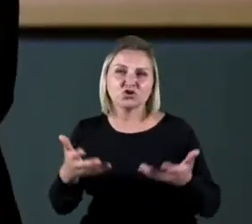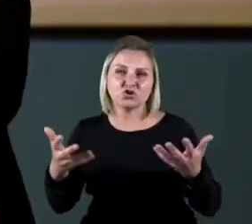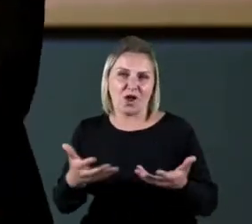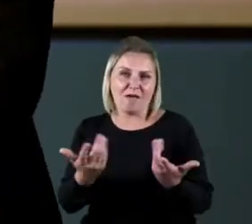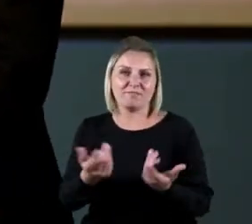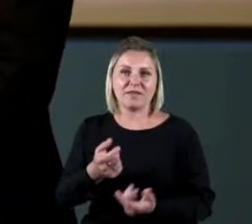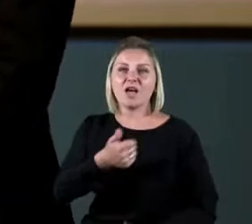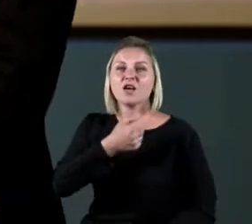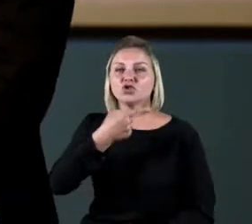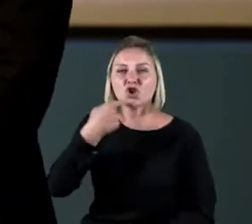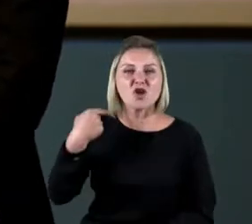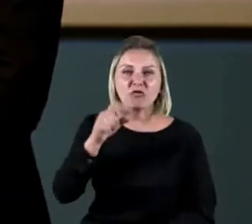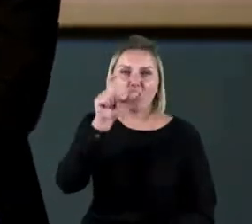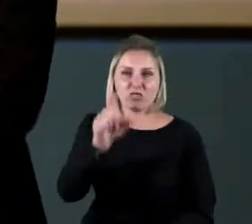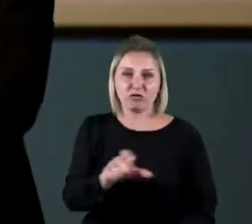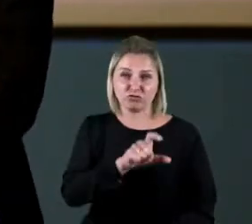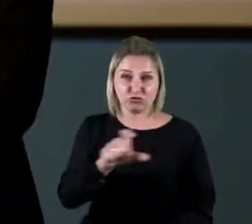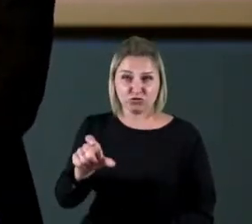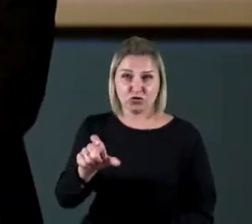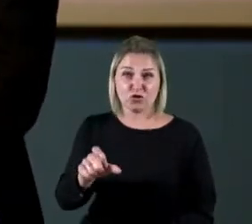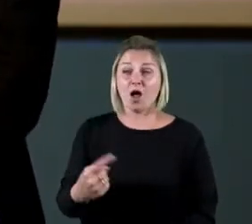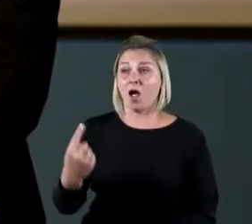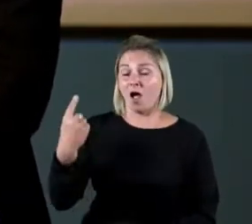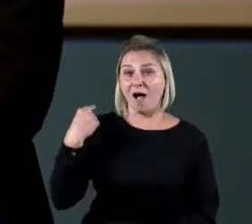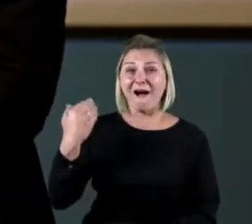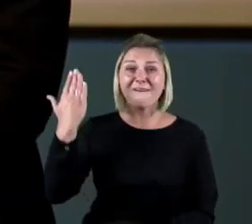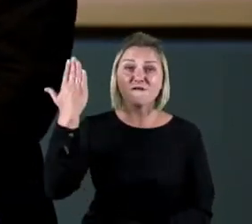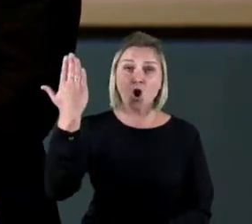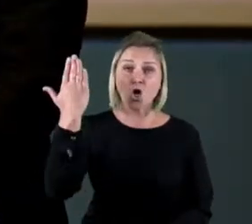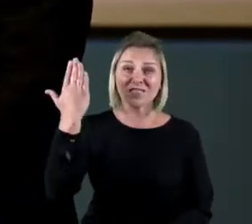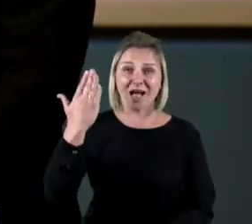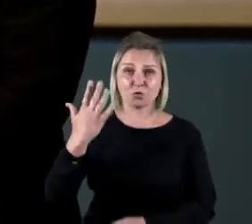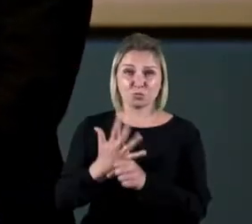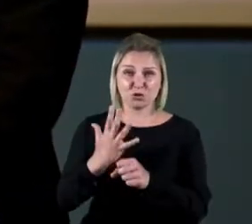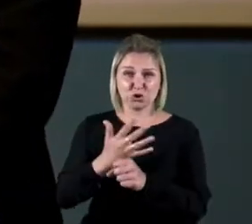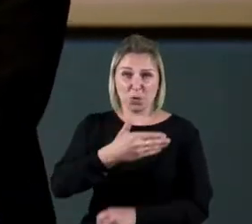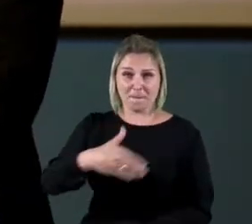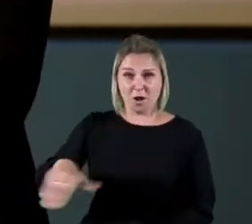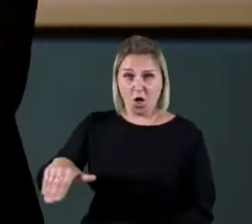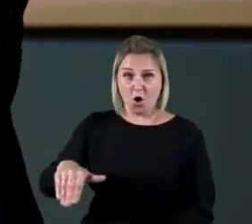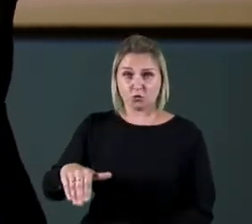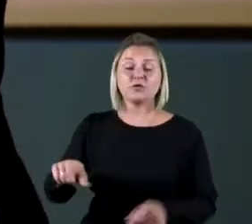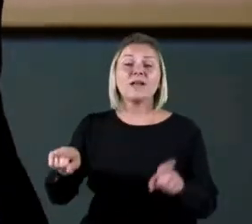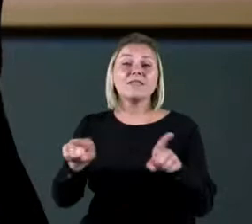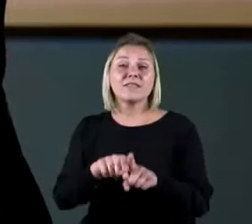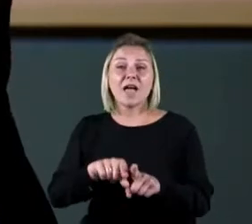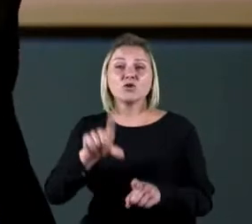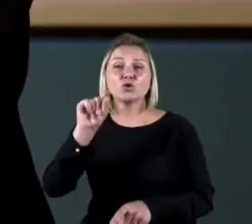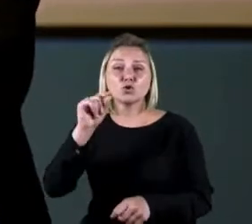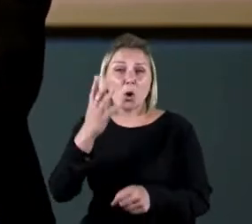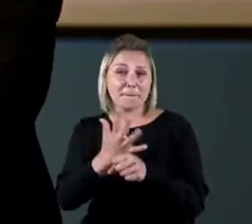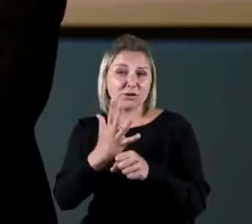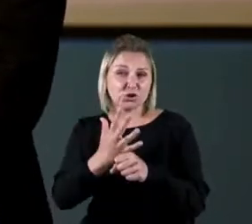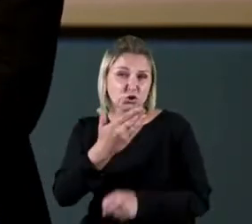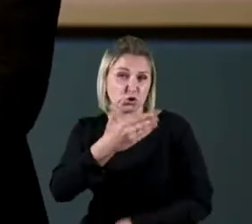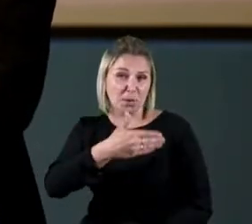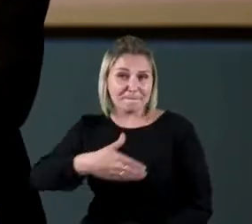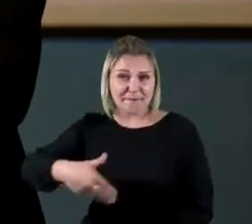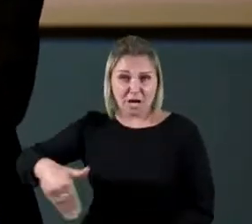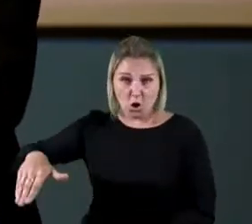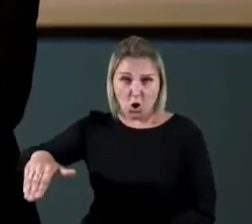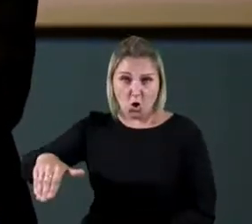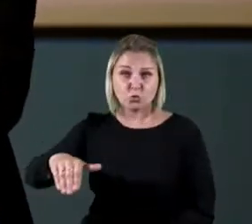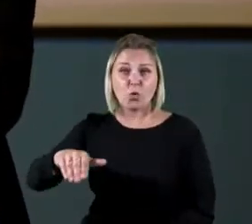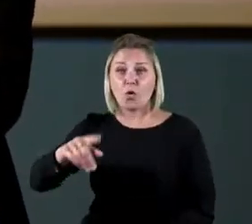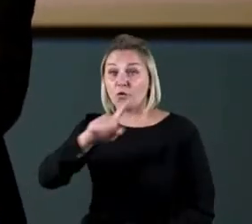of 15 million volunteers that we have in our network, on behalf of 150 million of followers, on behalf of